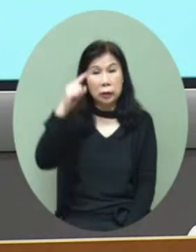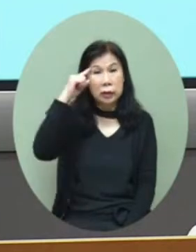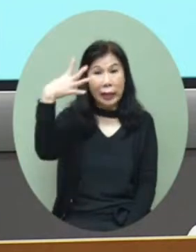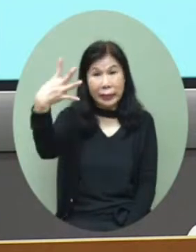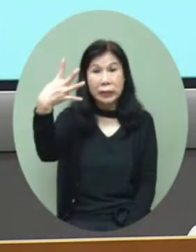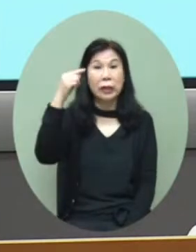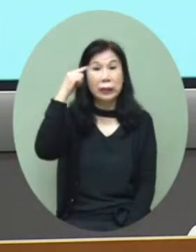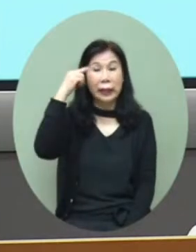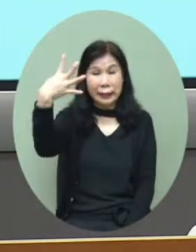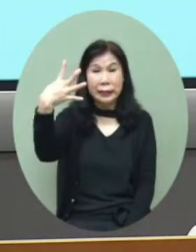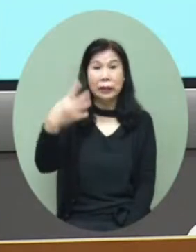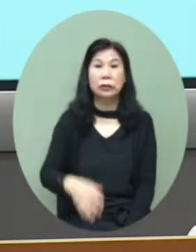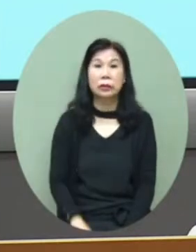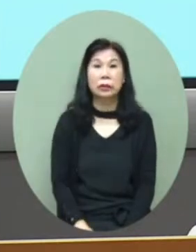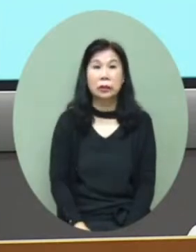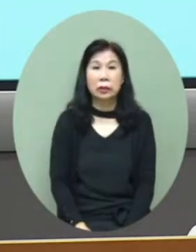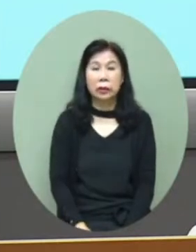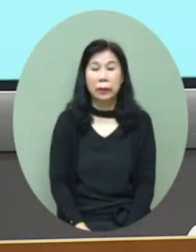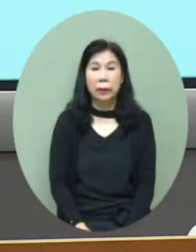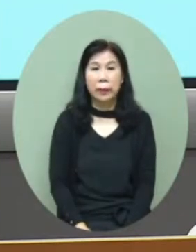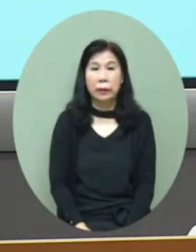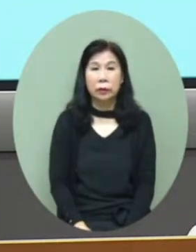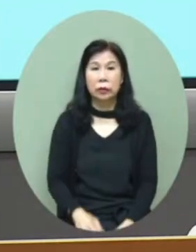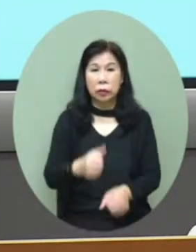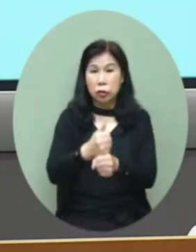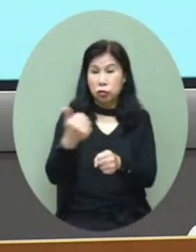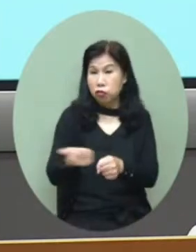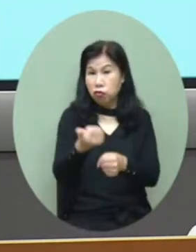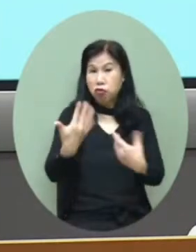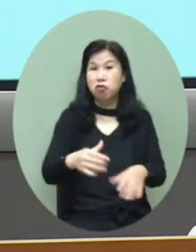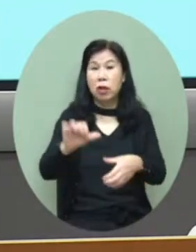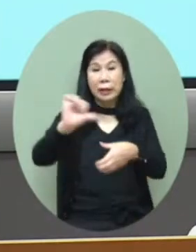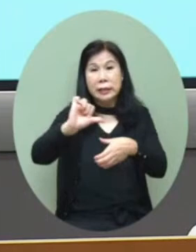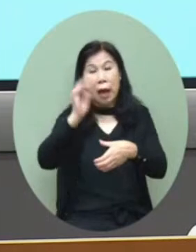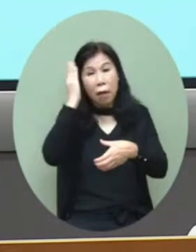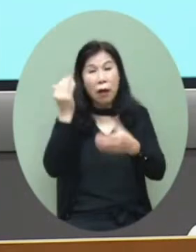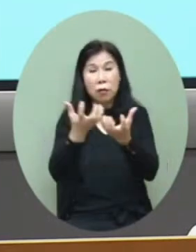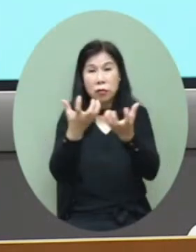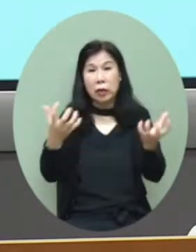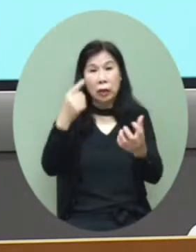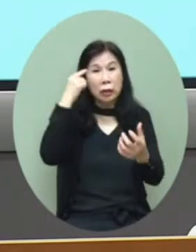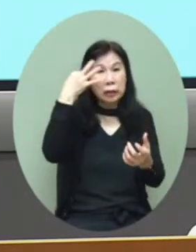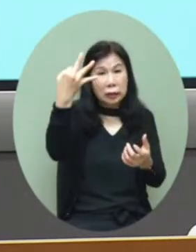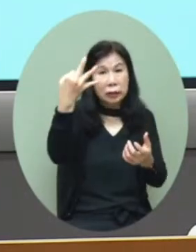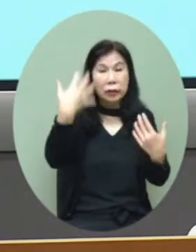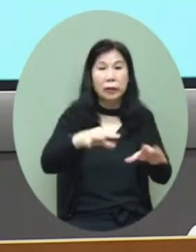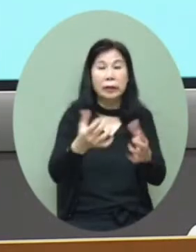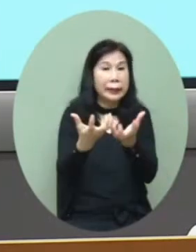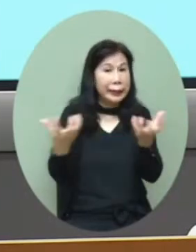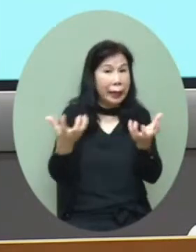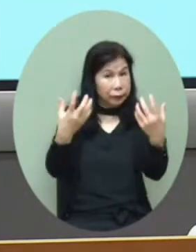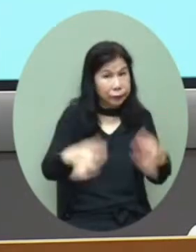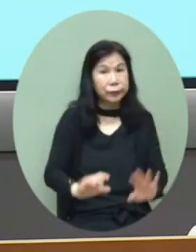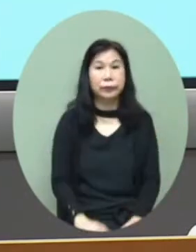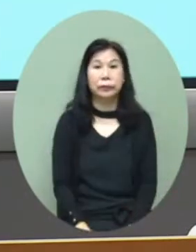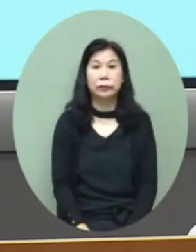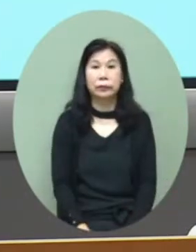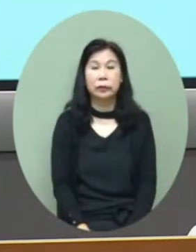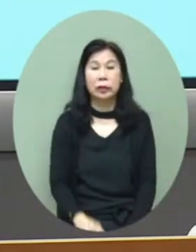serve the interests of Hong Kong. In relation to people who have completed